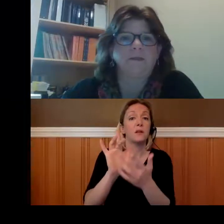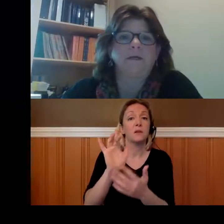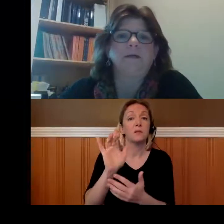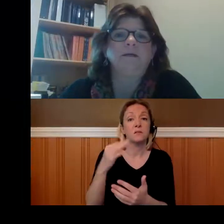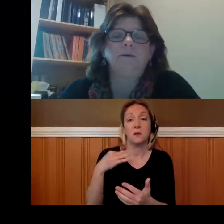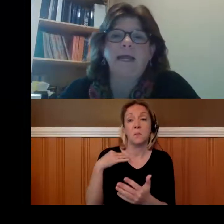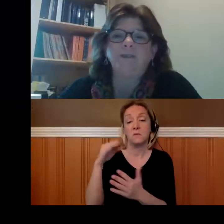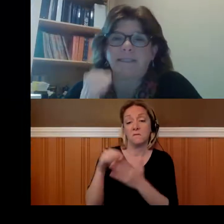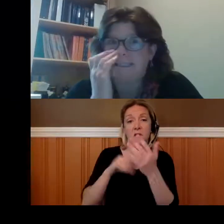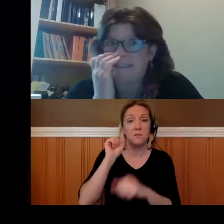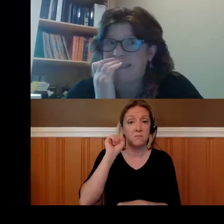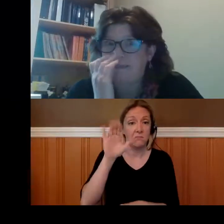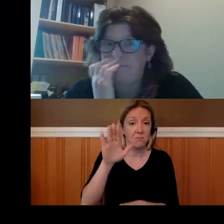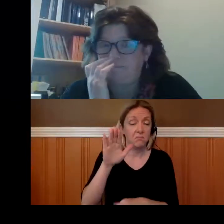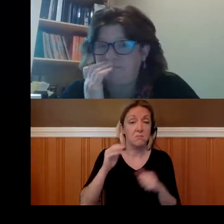So at age 16,